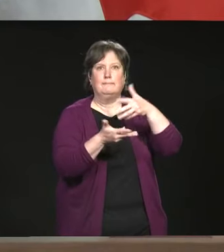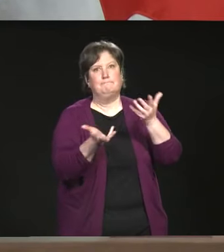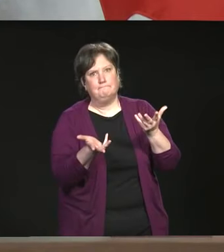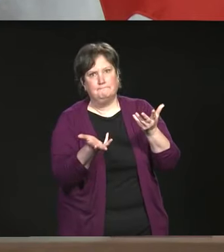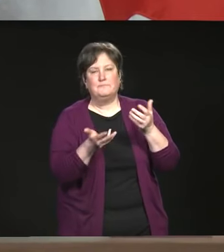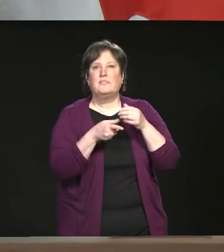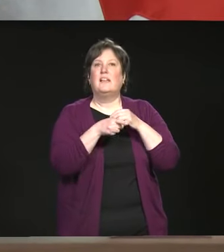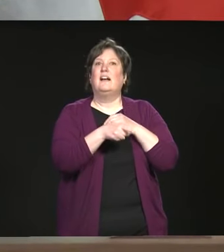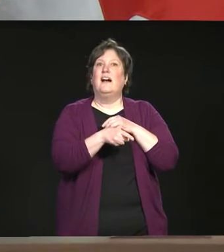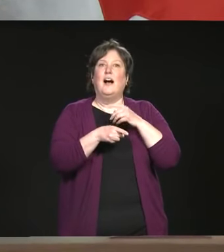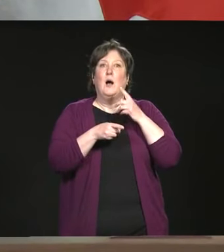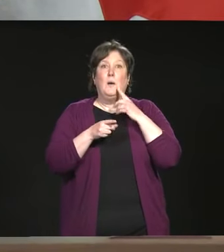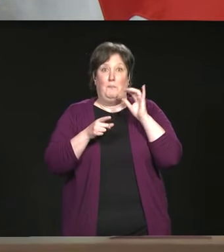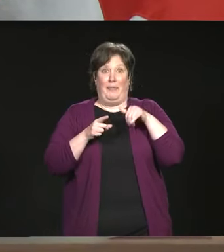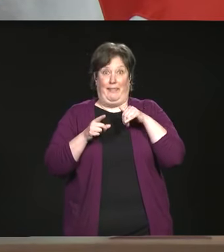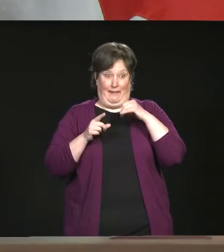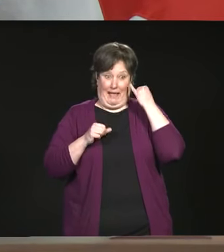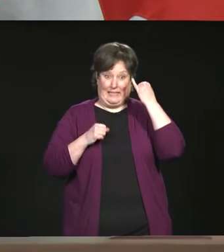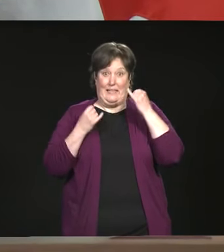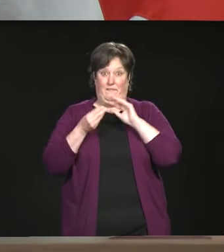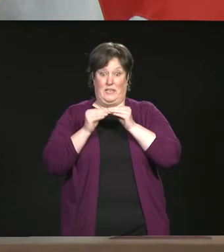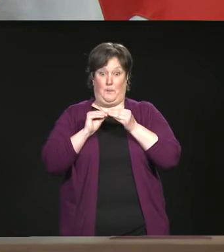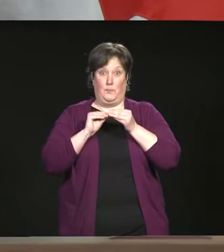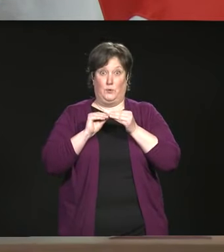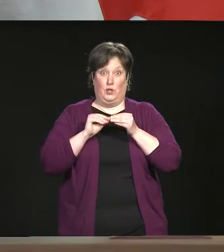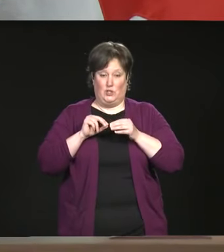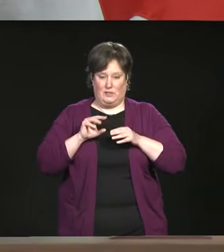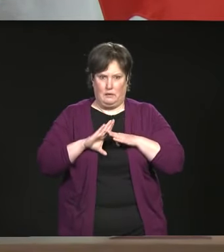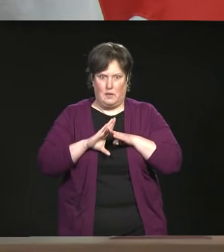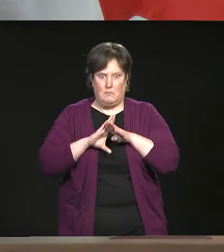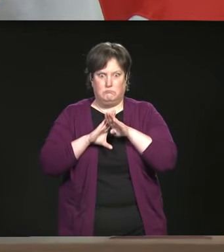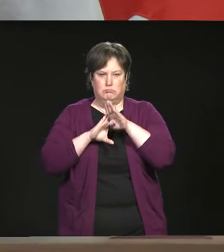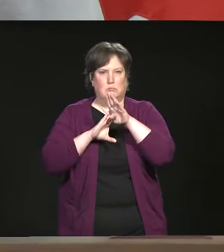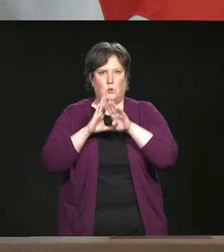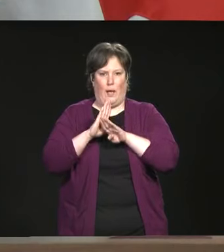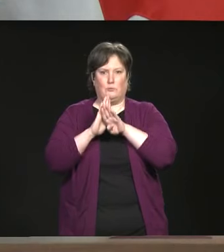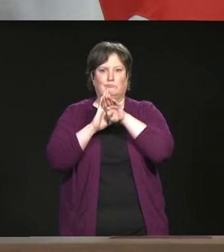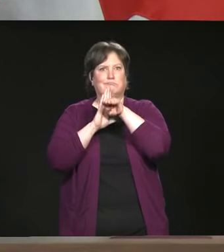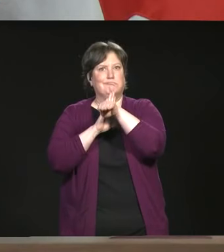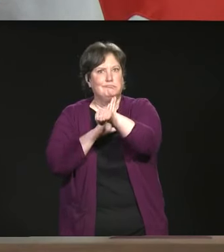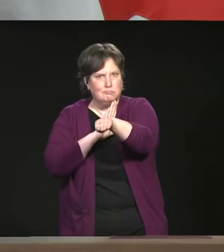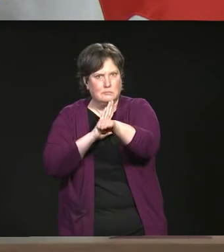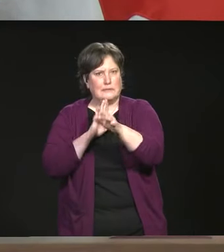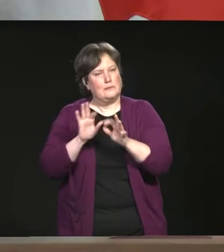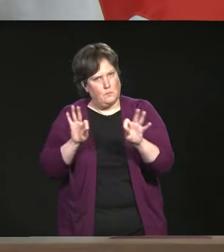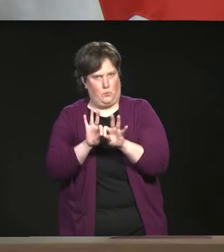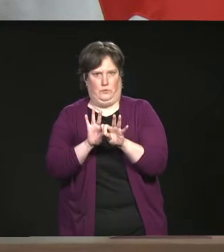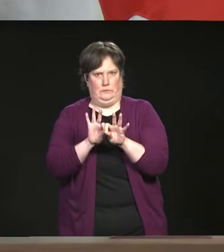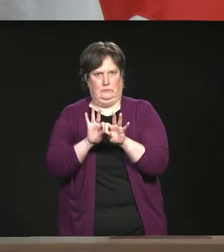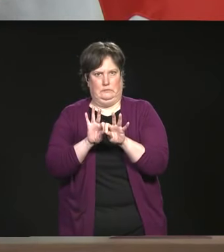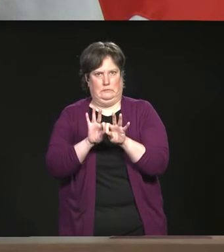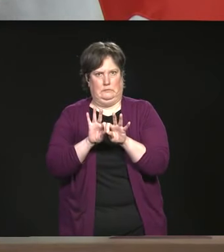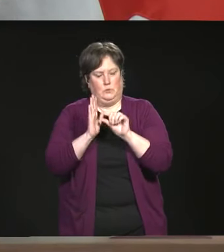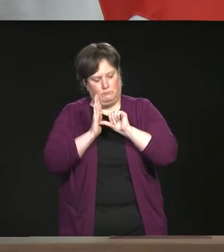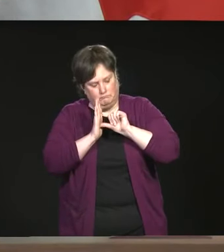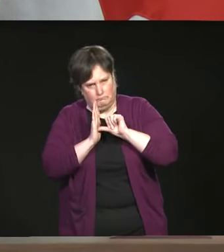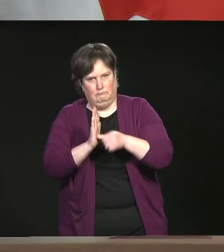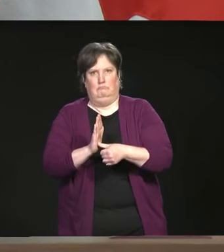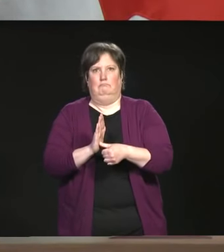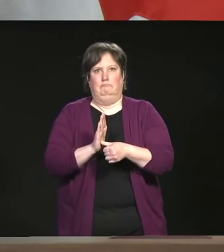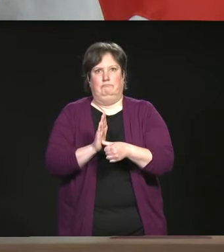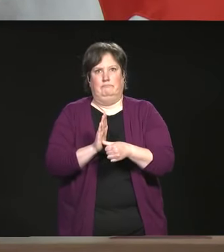using, plank the curve. And I know that we all appreciate, and certainly after the debate in Parliament last